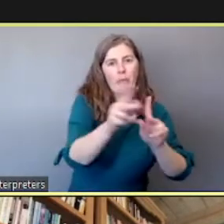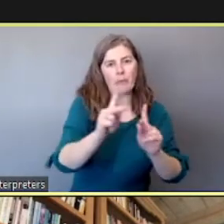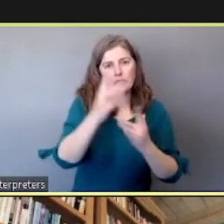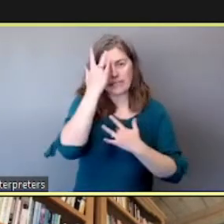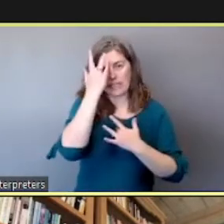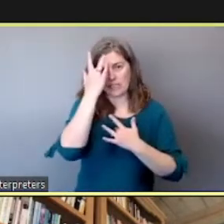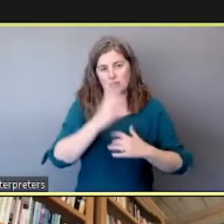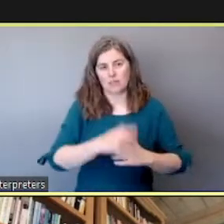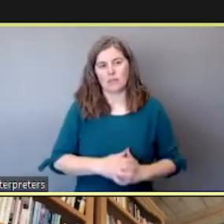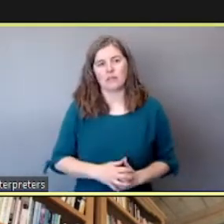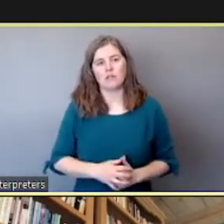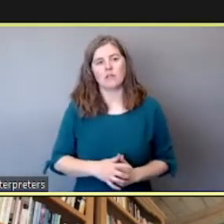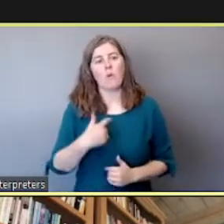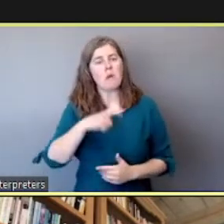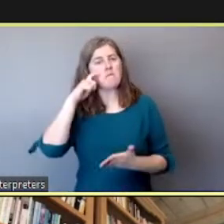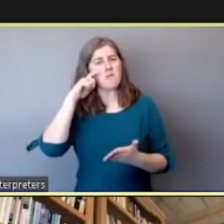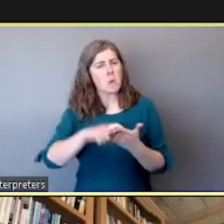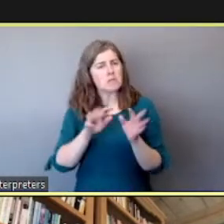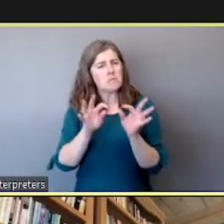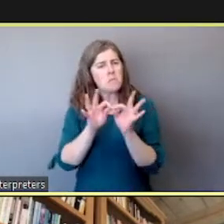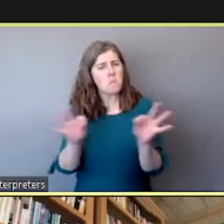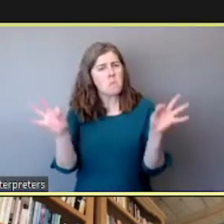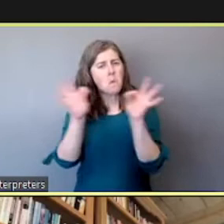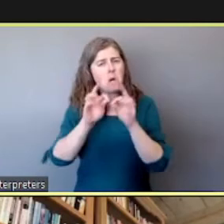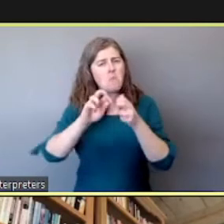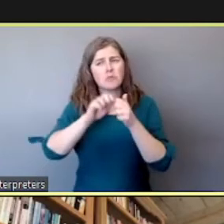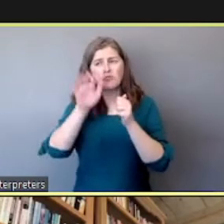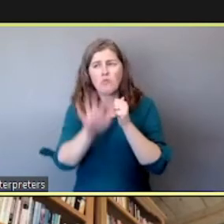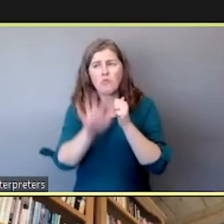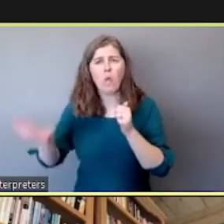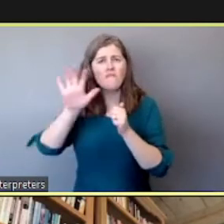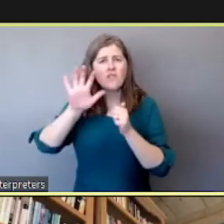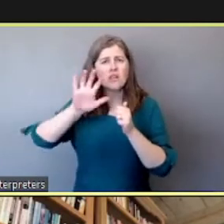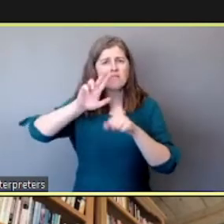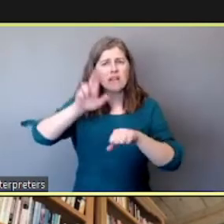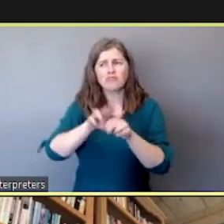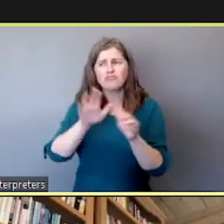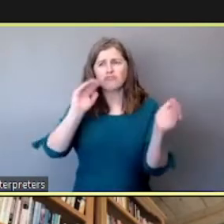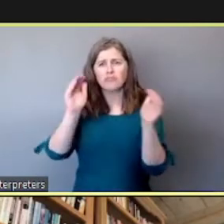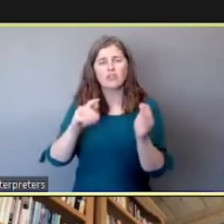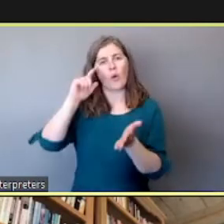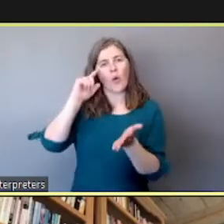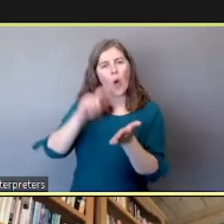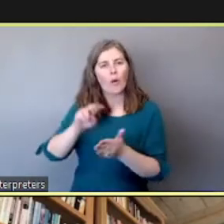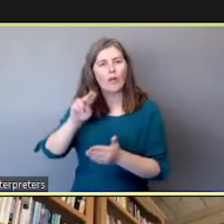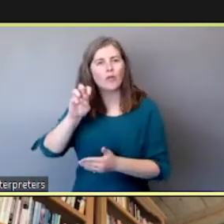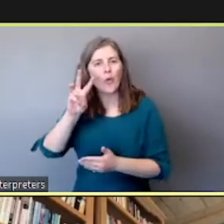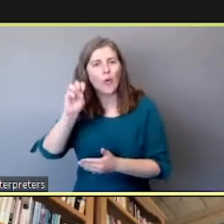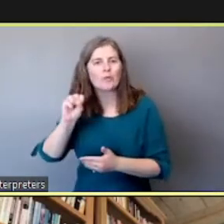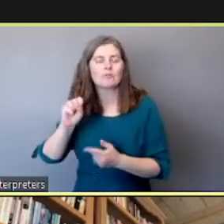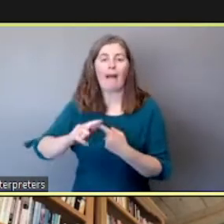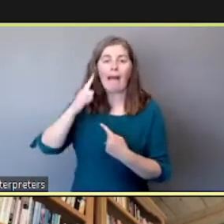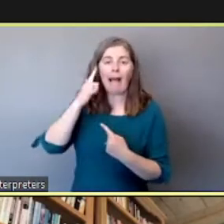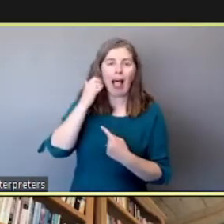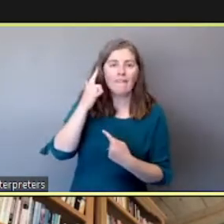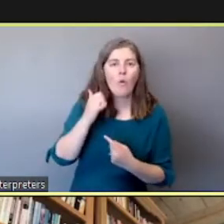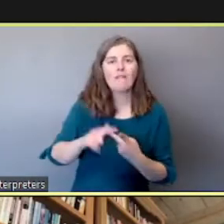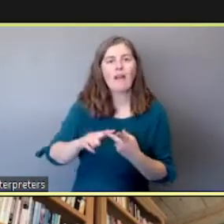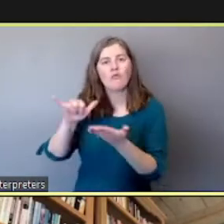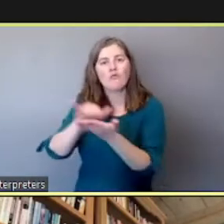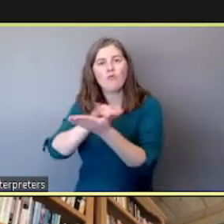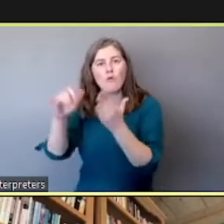We're seeing significant problems nationwide. And so you've read in the news, California and the city of New York are